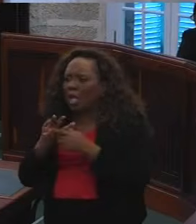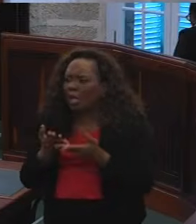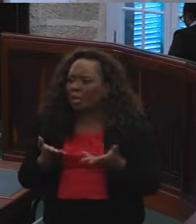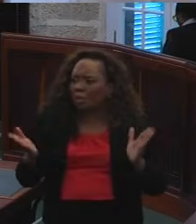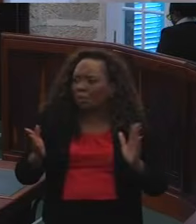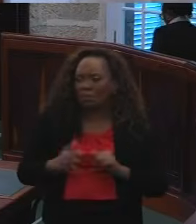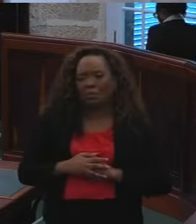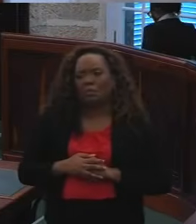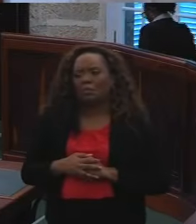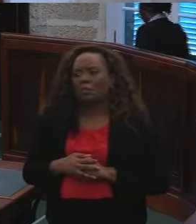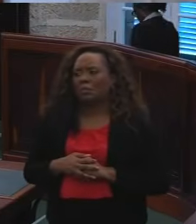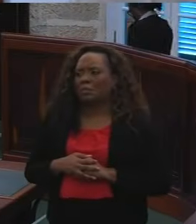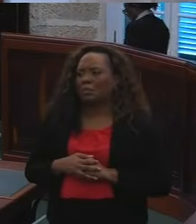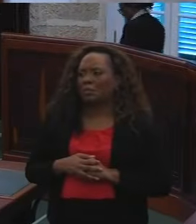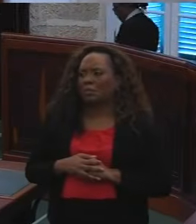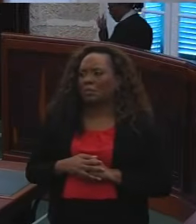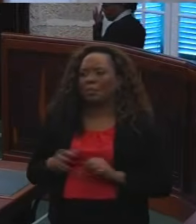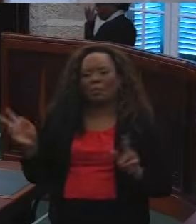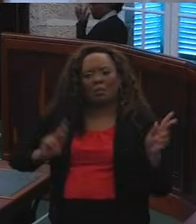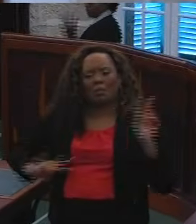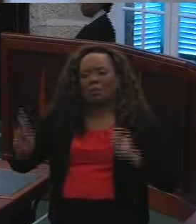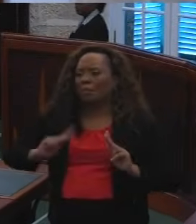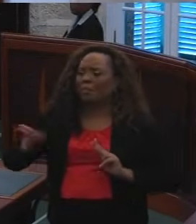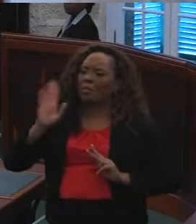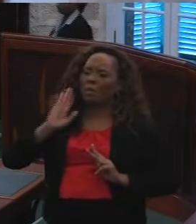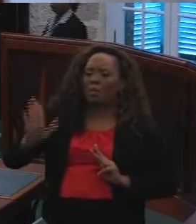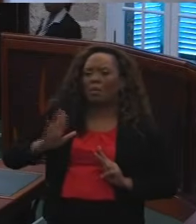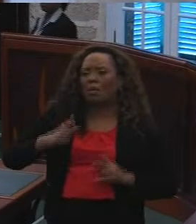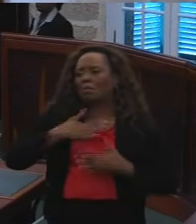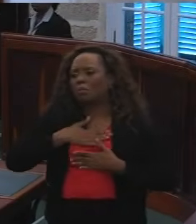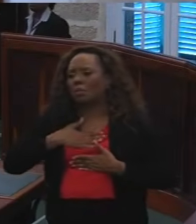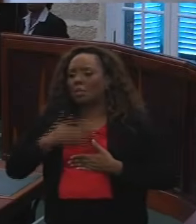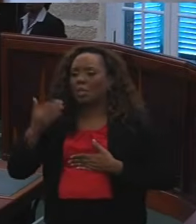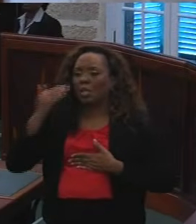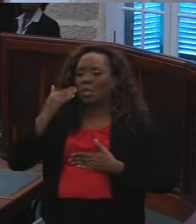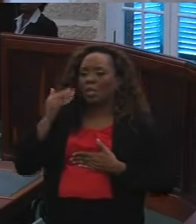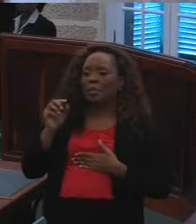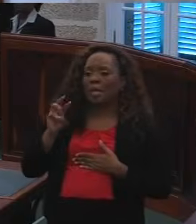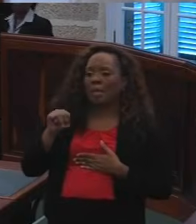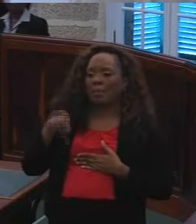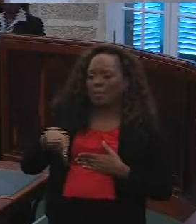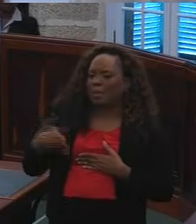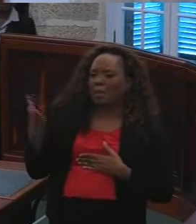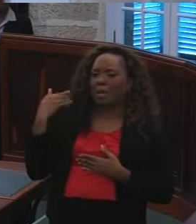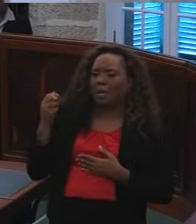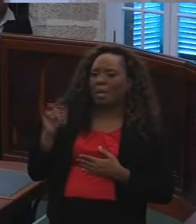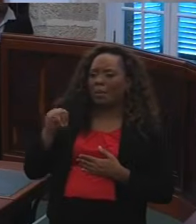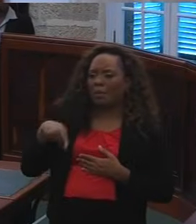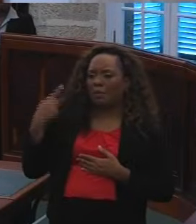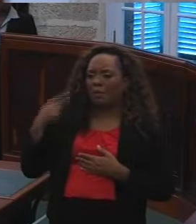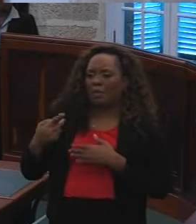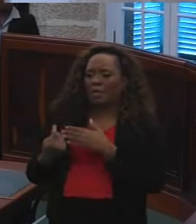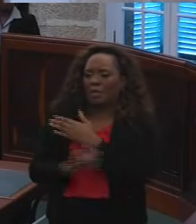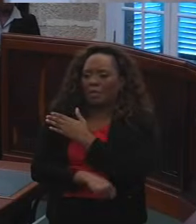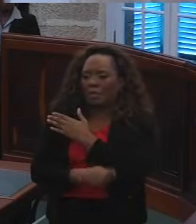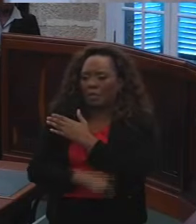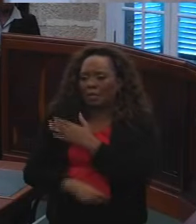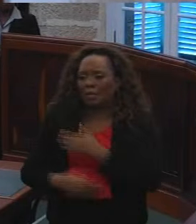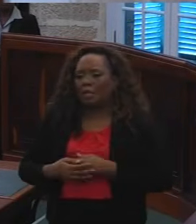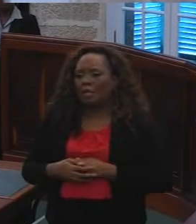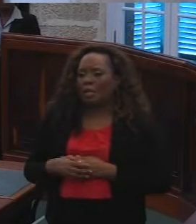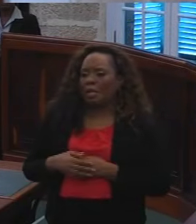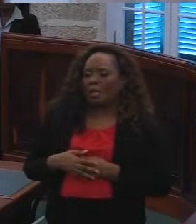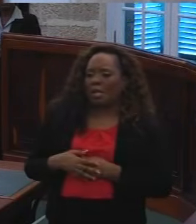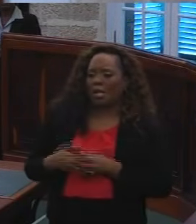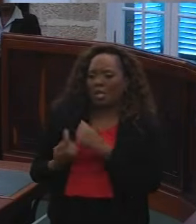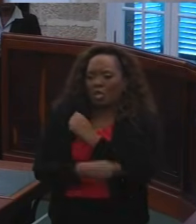in St. Andrew, when they're enjoying that rustic beauty, the Member of Parliament of St. Thomas is shaking because she understands that St. Thomas allows that rustic panoramic